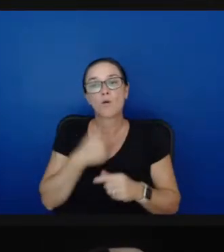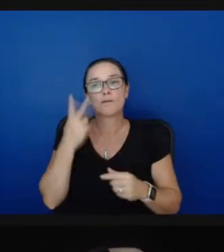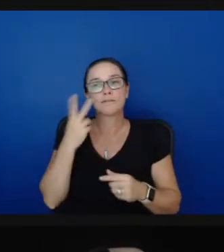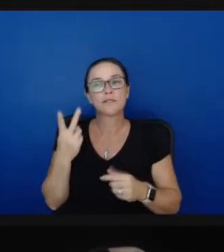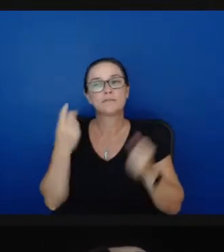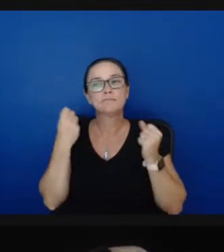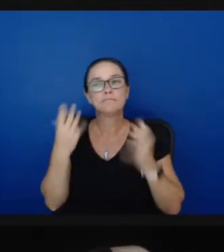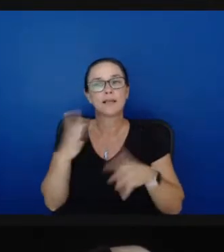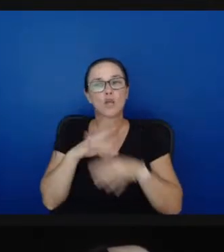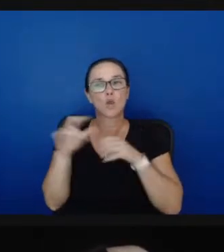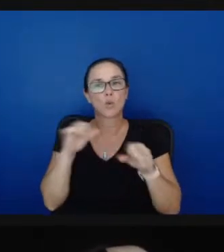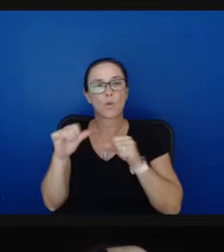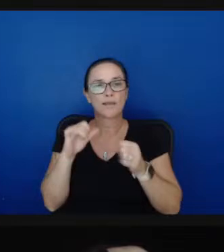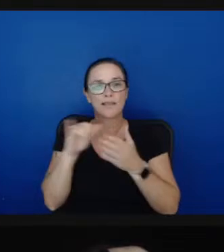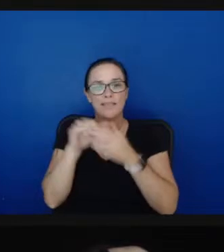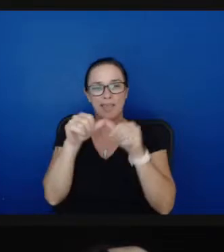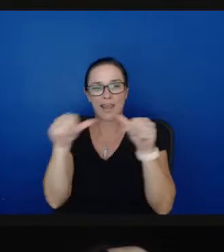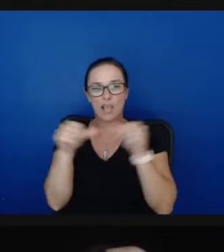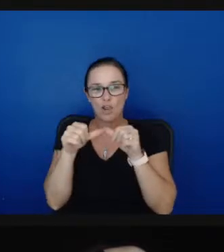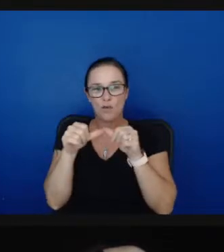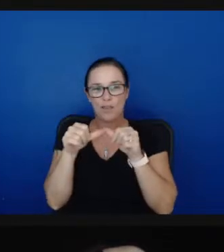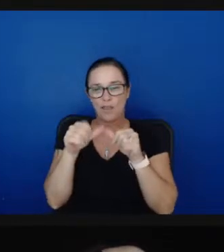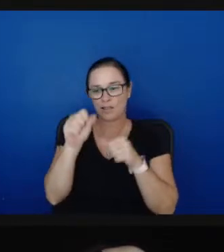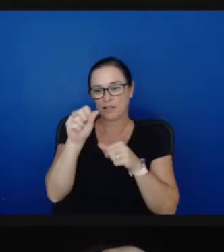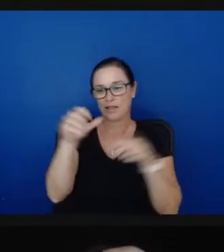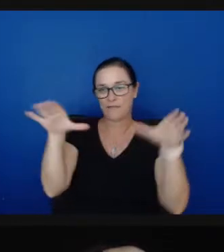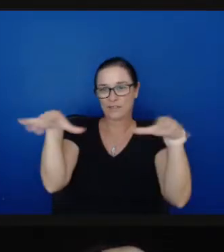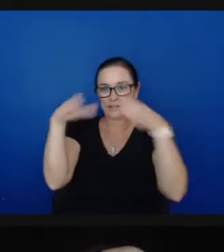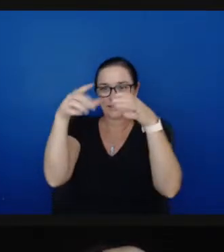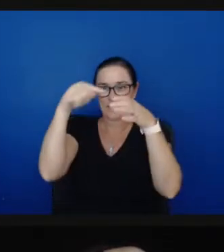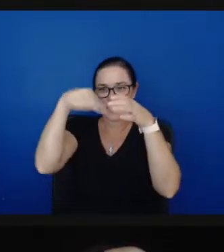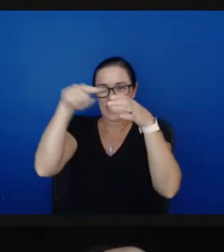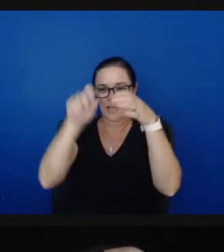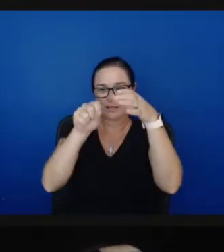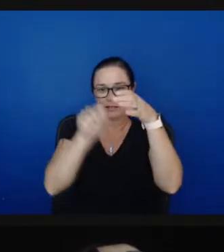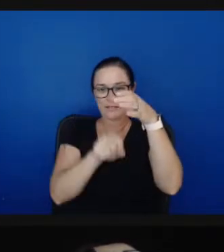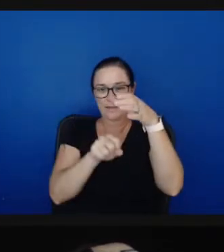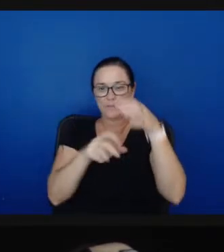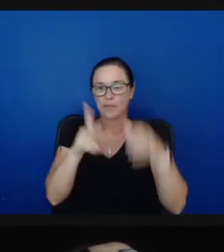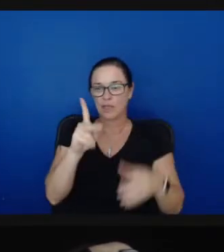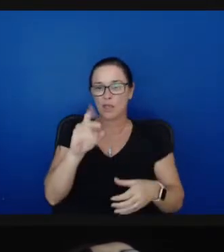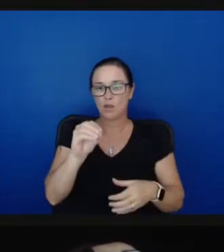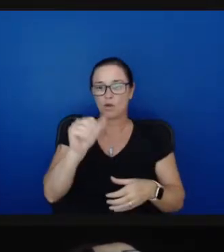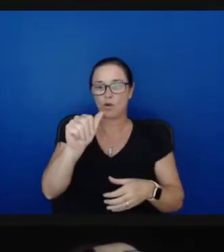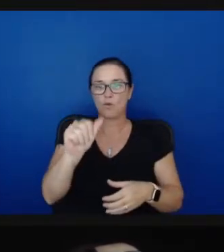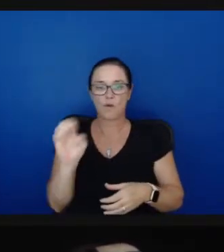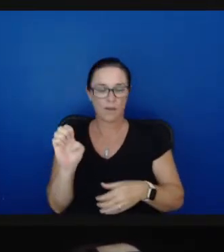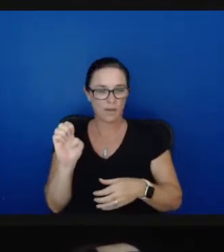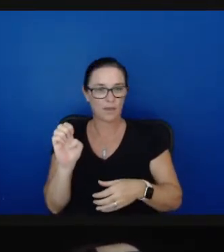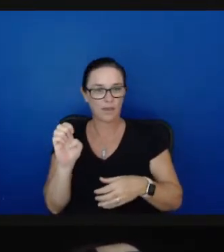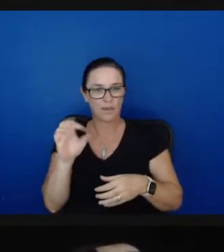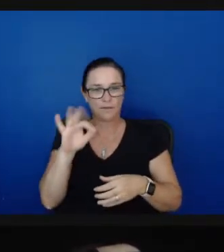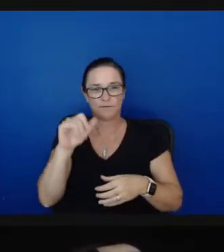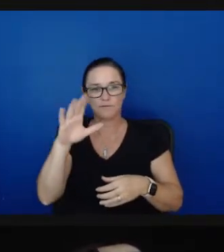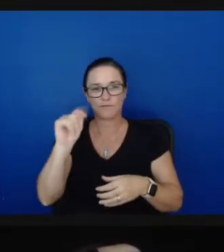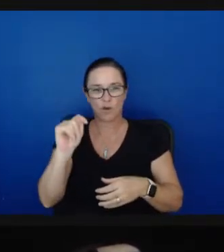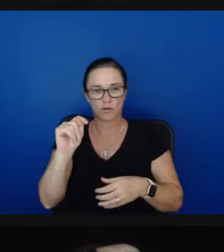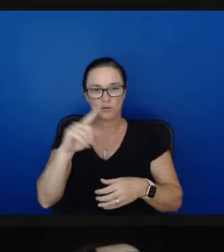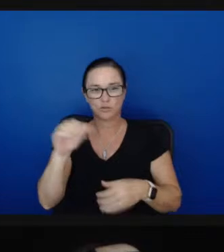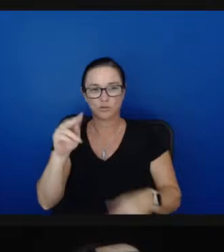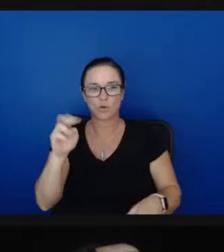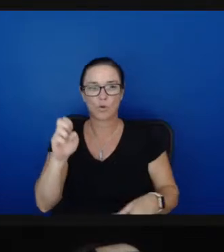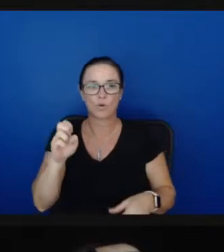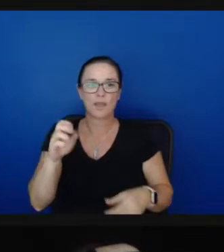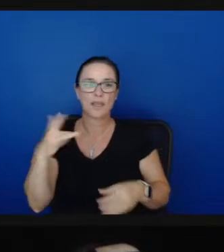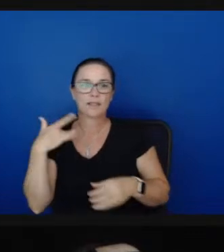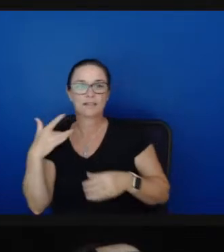earthquakes in that area south of the summit, in a Kauahikaua fault zone, and how it adjusts many times